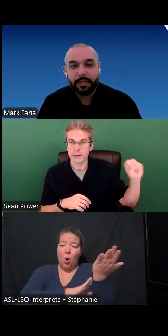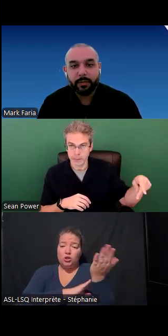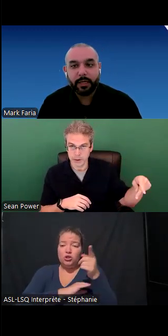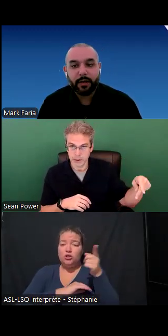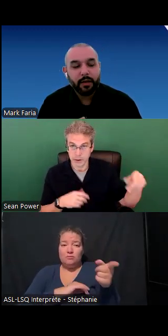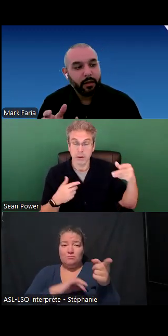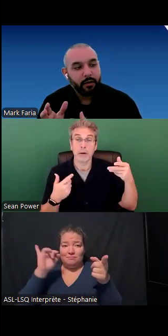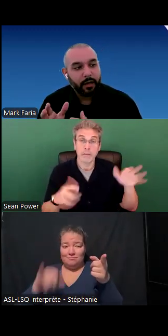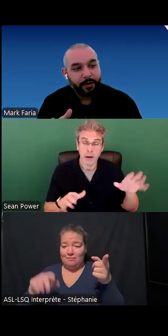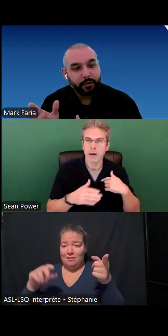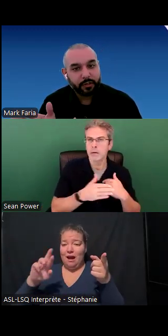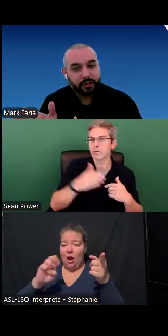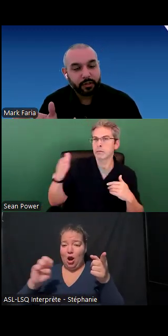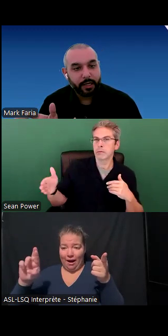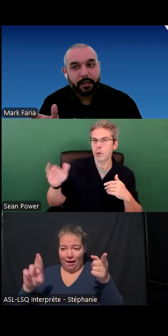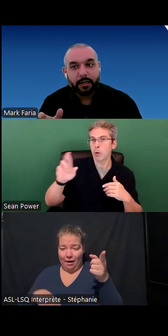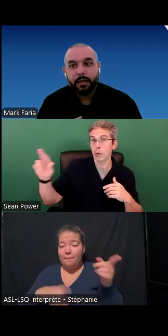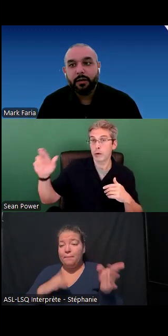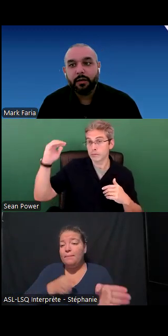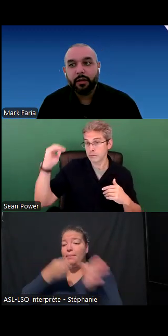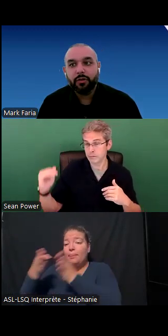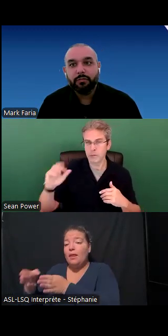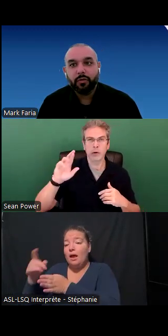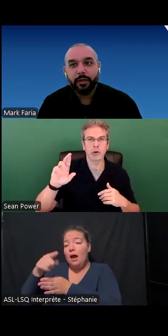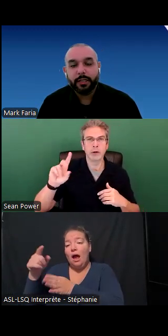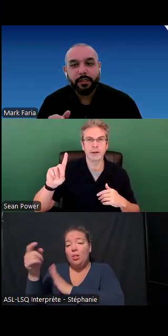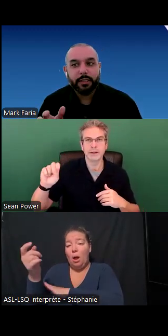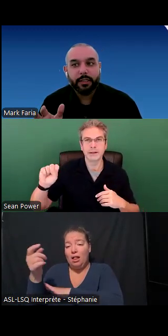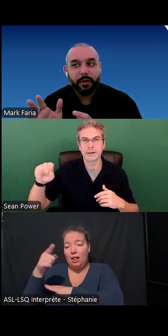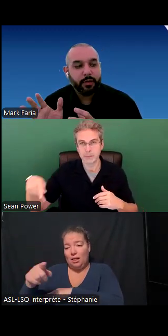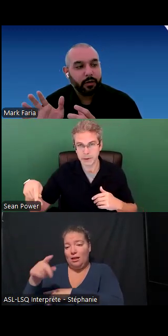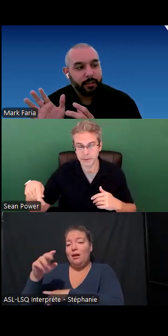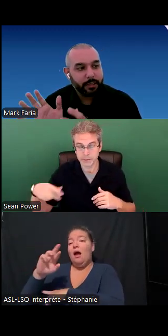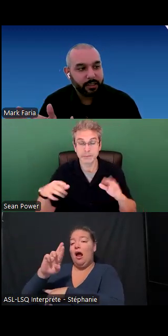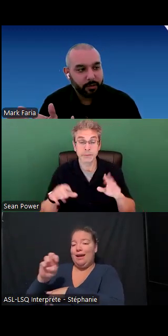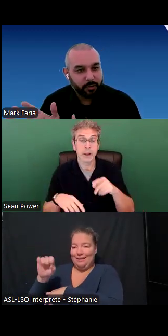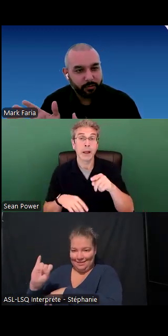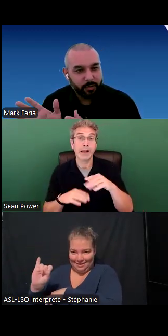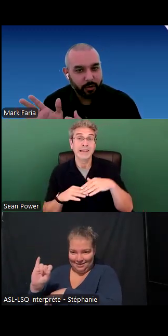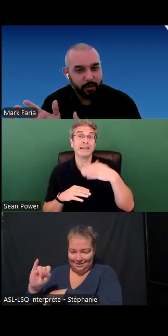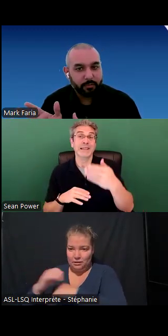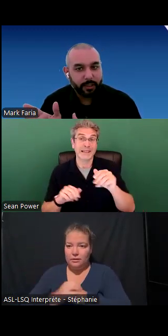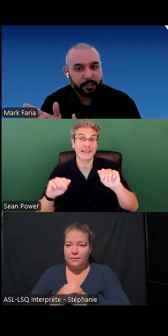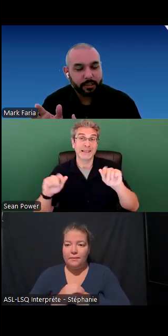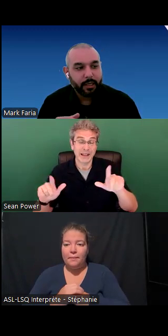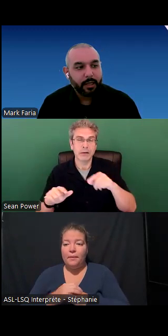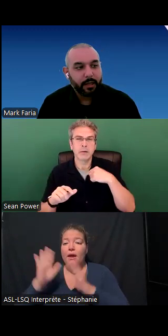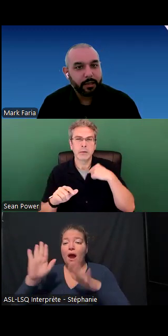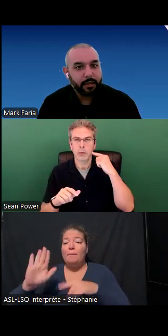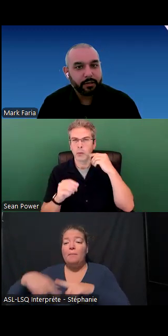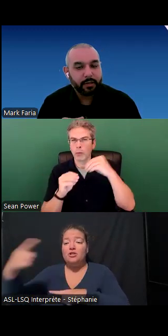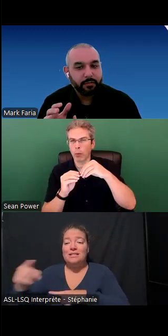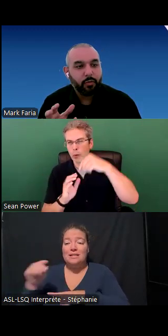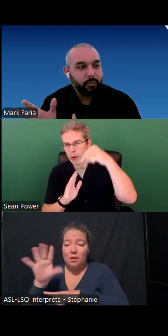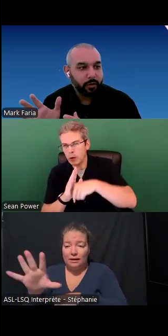an RDSP, and then after this slide, I'll go more into detail about the RDSP, which is a bit more complex, and